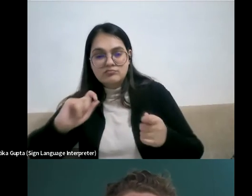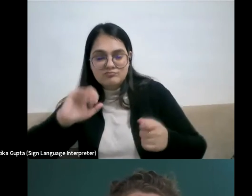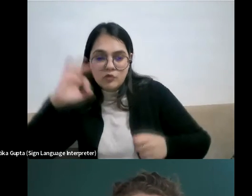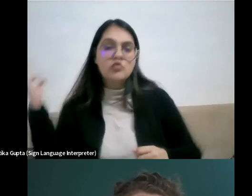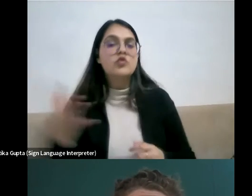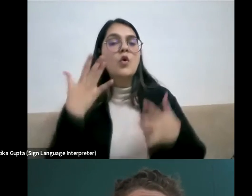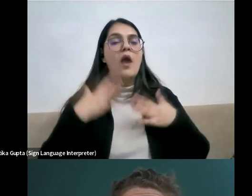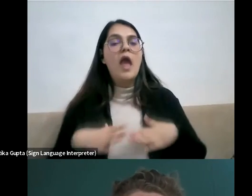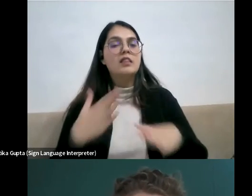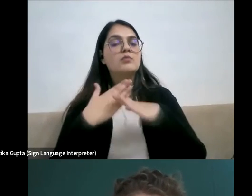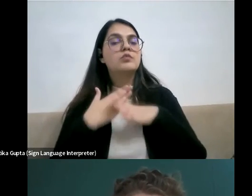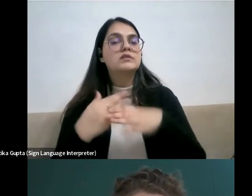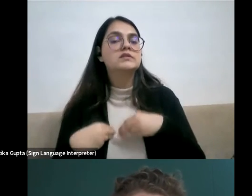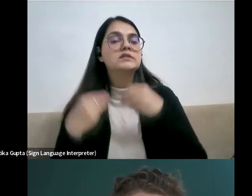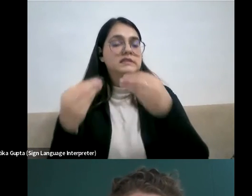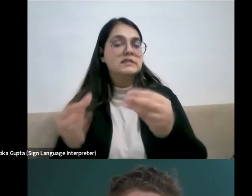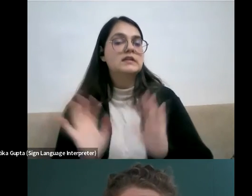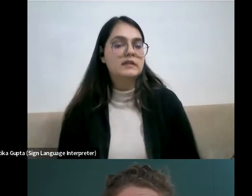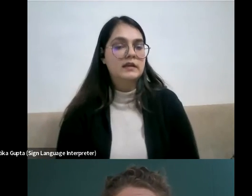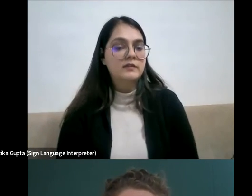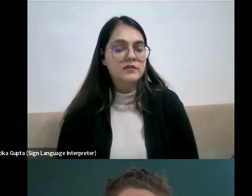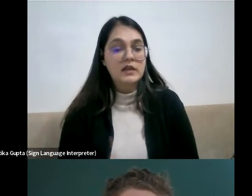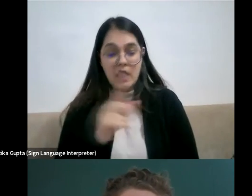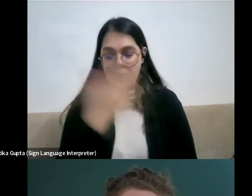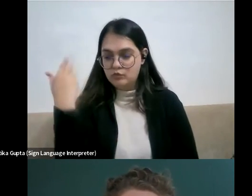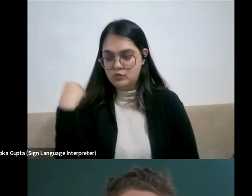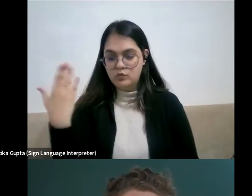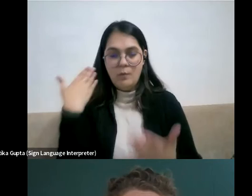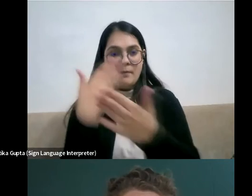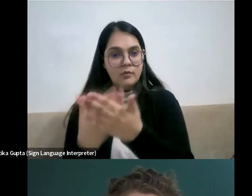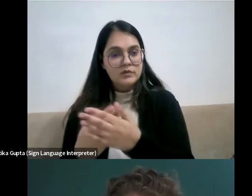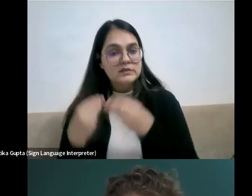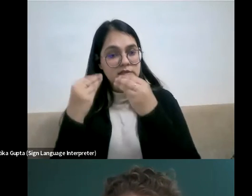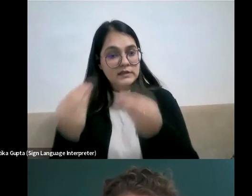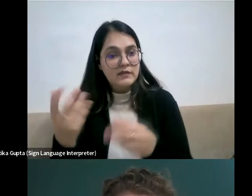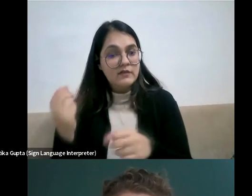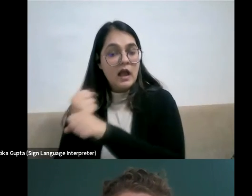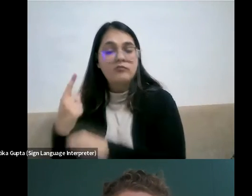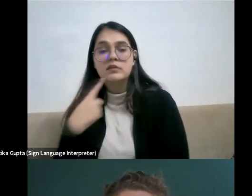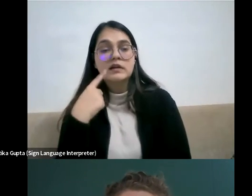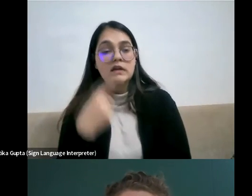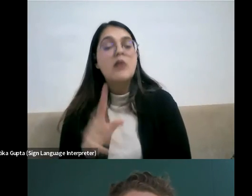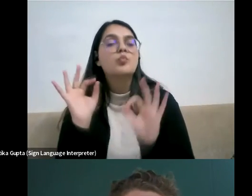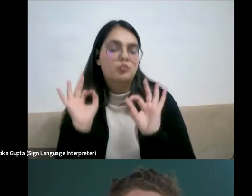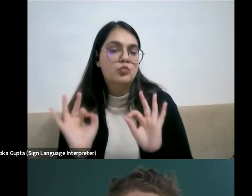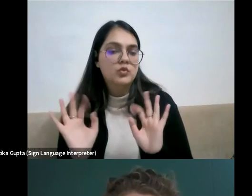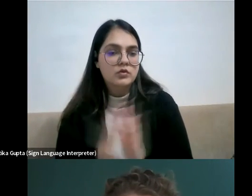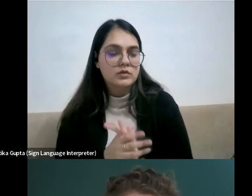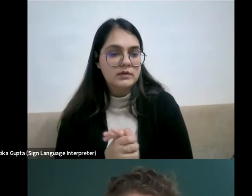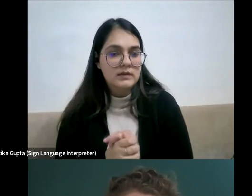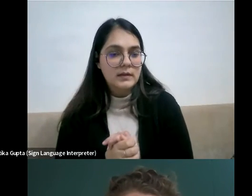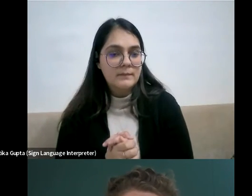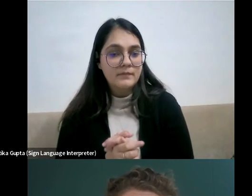coverage. And while the broad proposal of national health insurance that's coming from government is really good, the